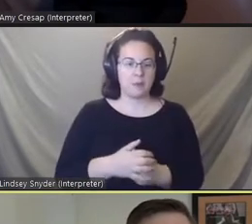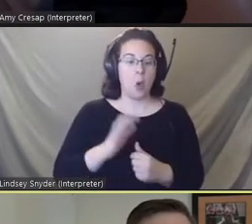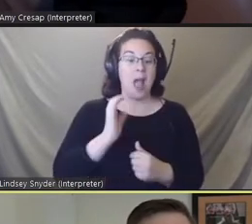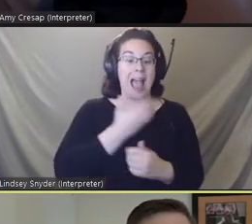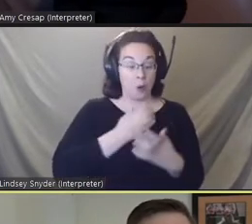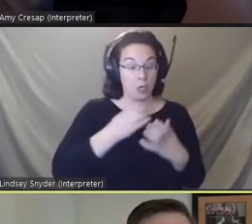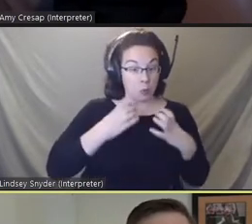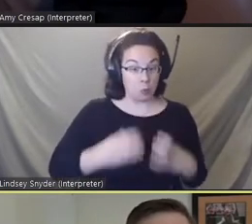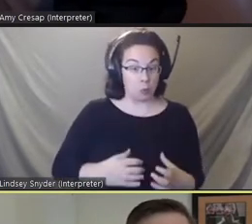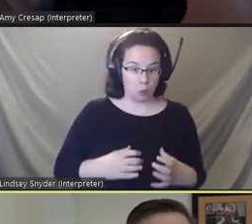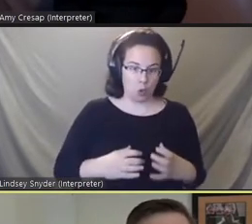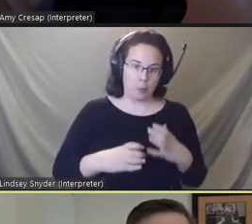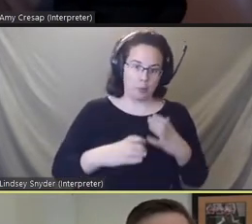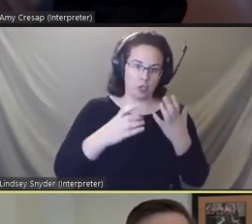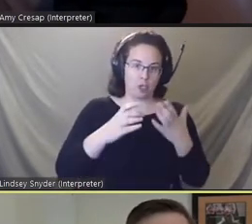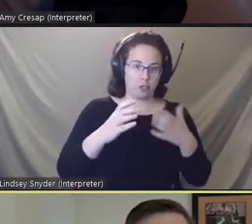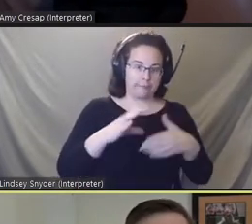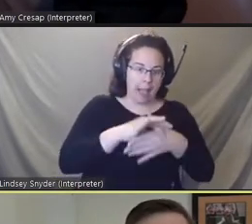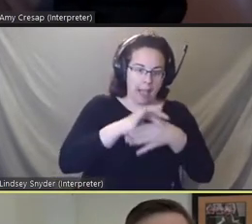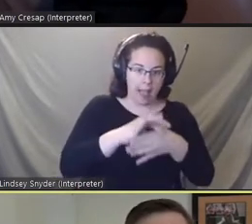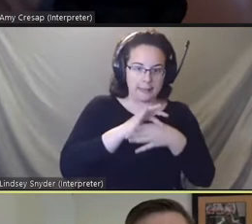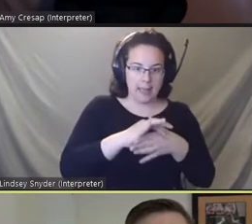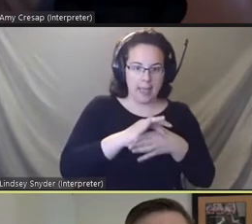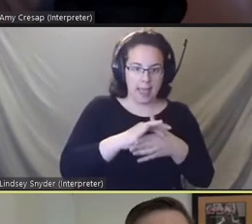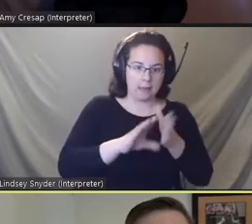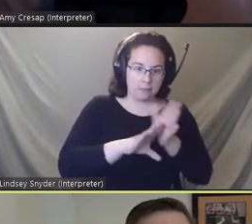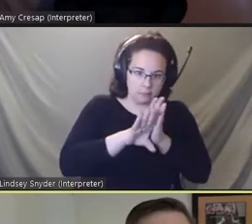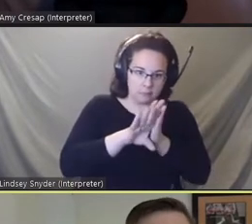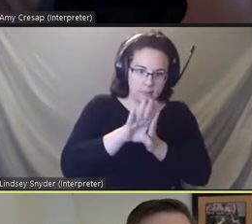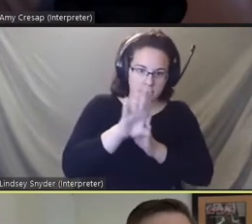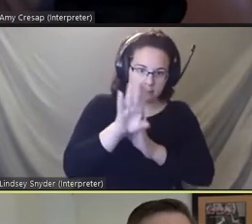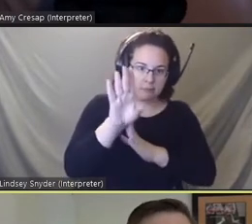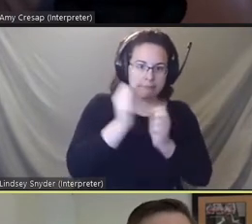has grown, the team developed a new page layout for our